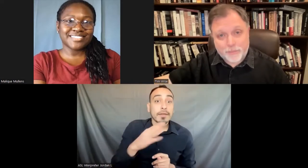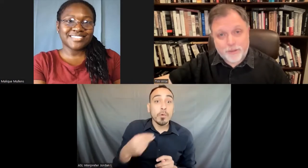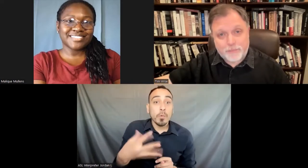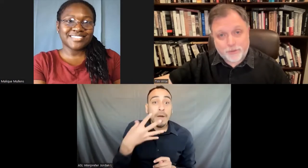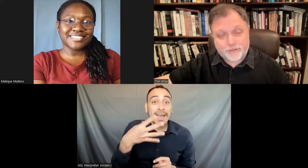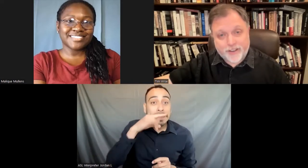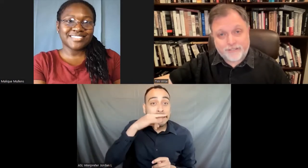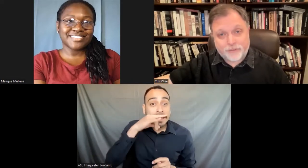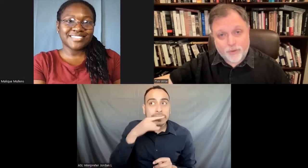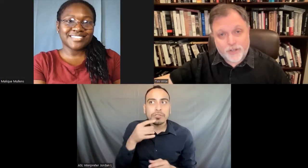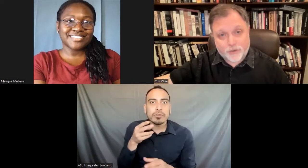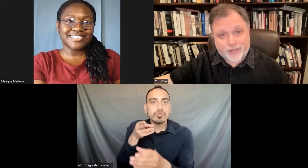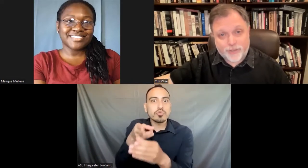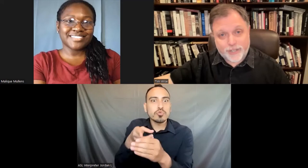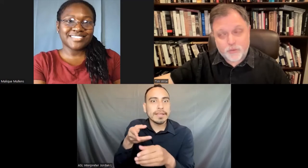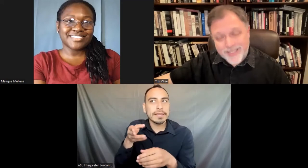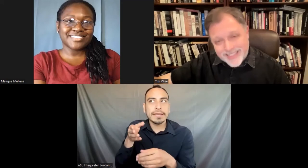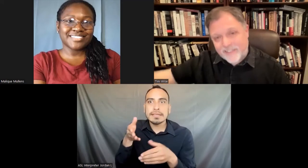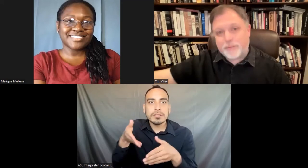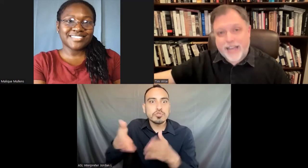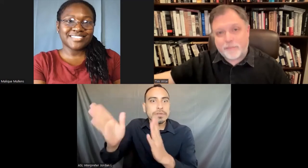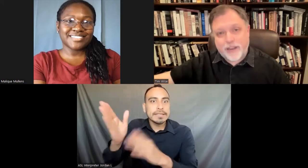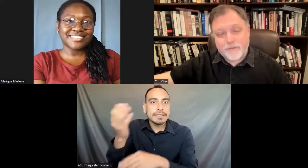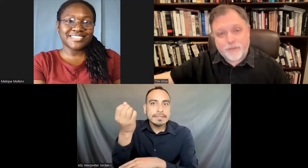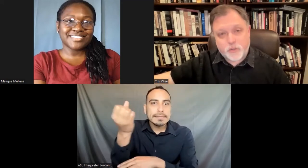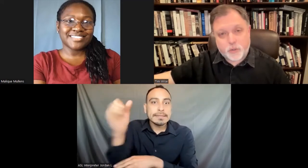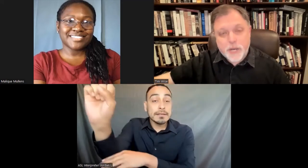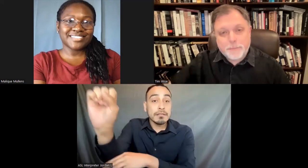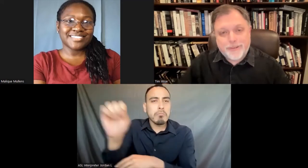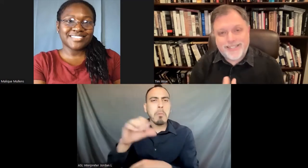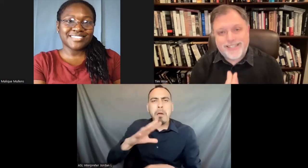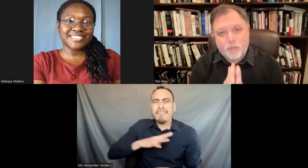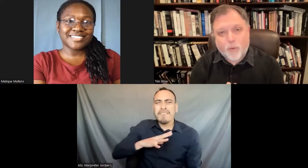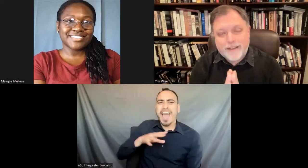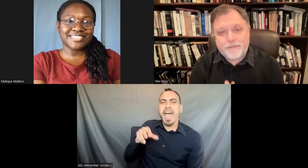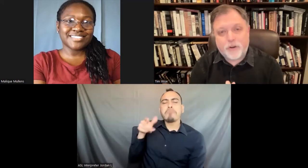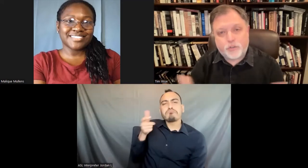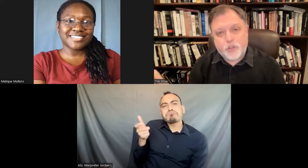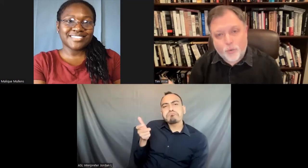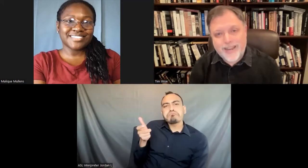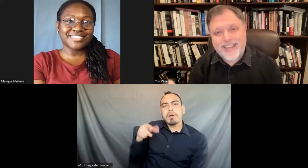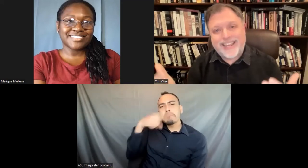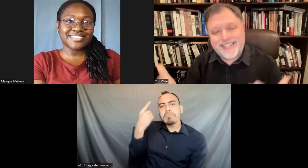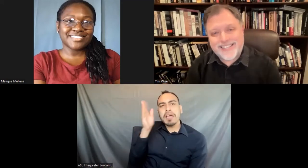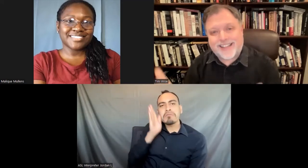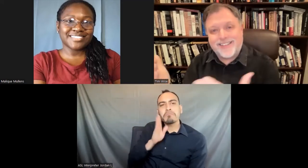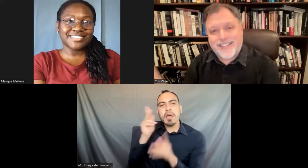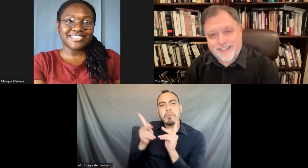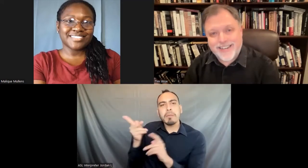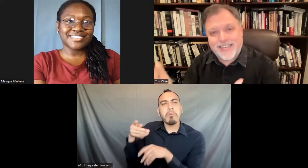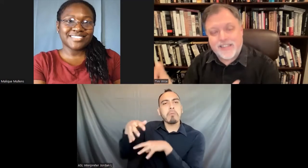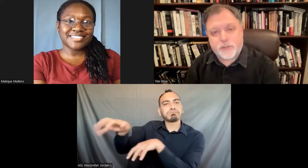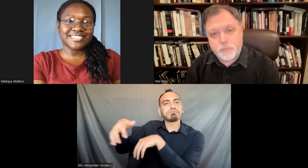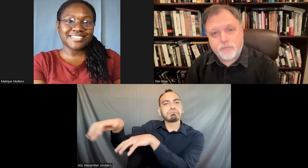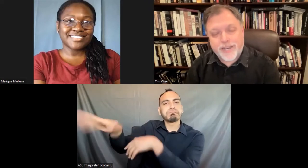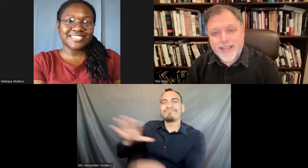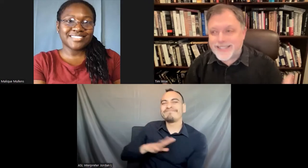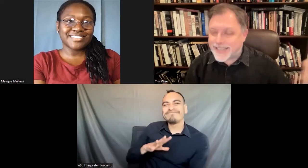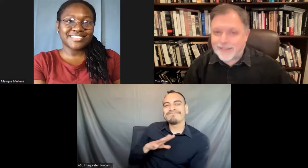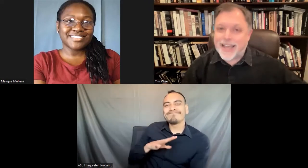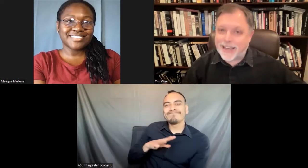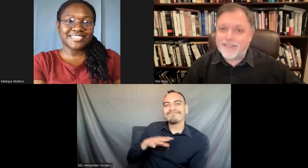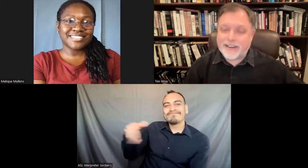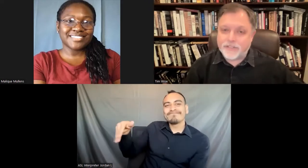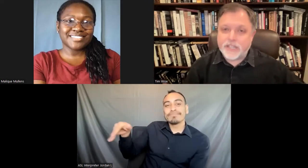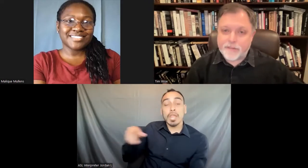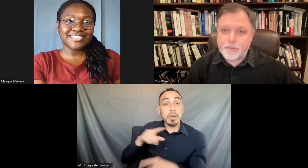and brown people to fight for racial equity. It's one thing if Black and brown folks do it, but to see white folks joining in solidarity in this movement